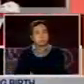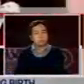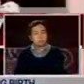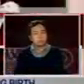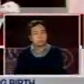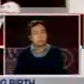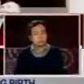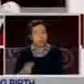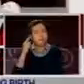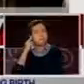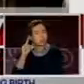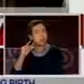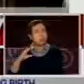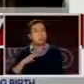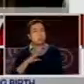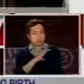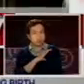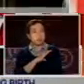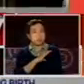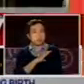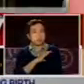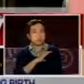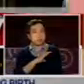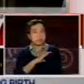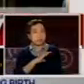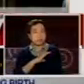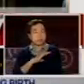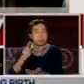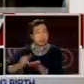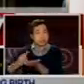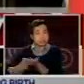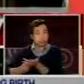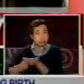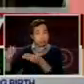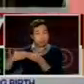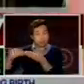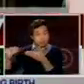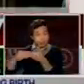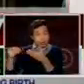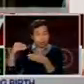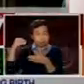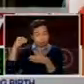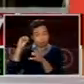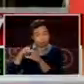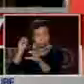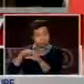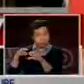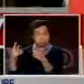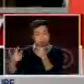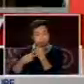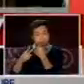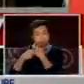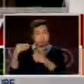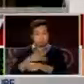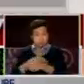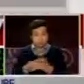It is for Congress. The argument that a dollar deposit protected from inquiry would nullify the principle